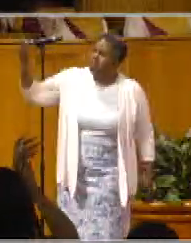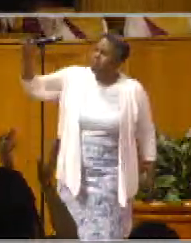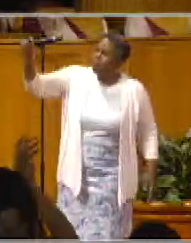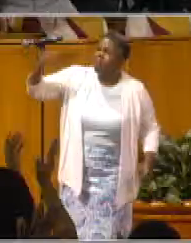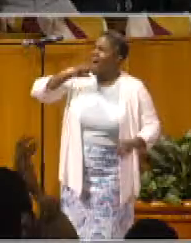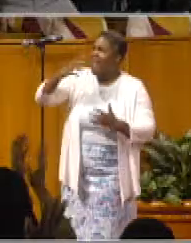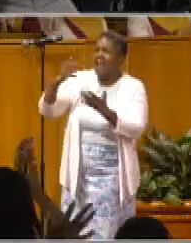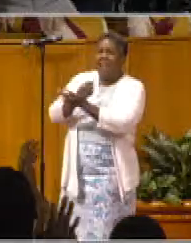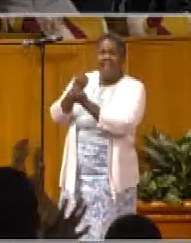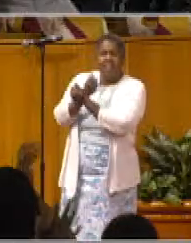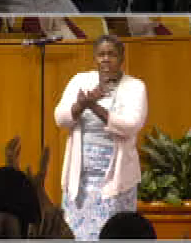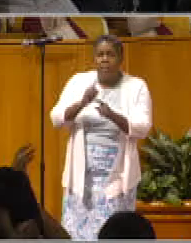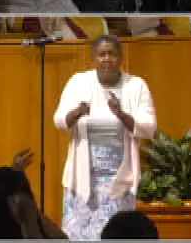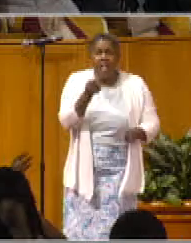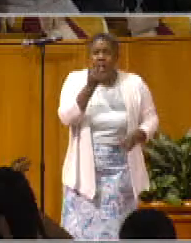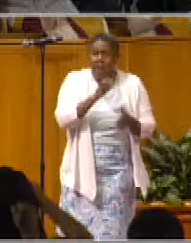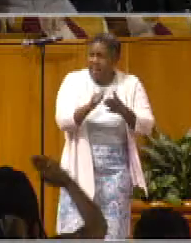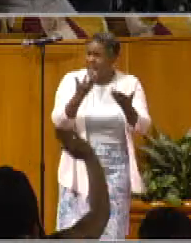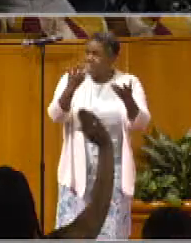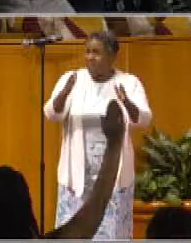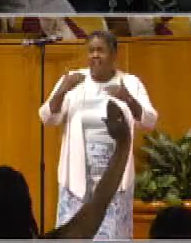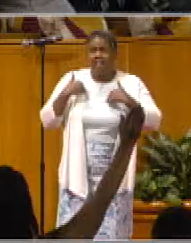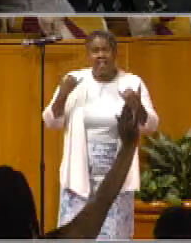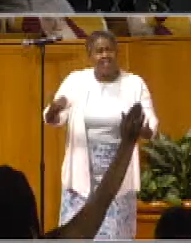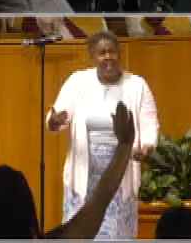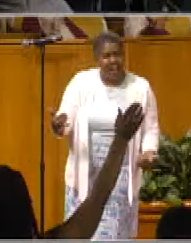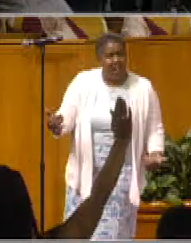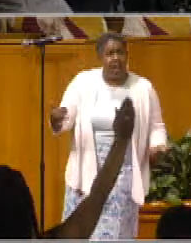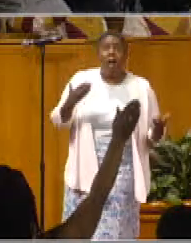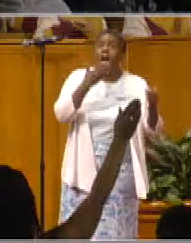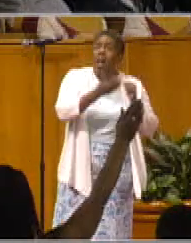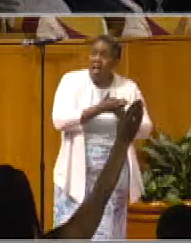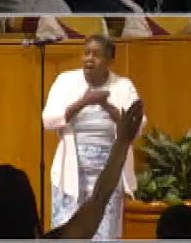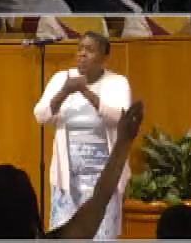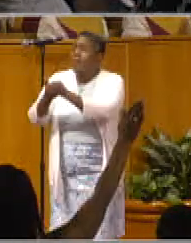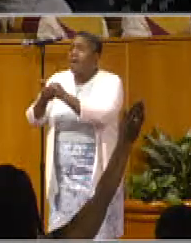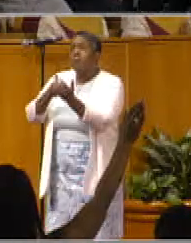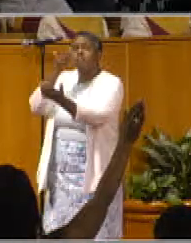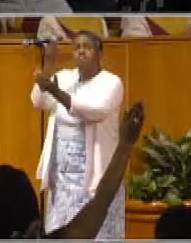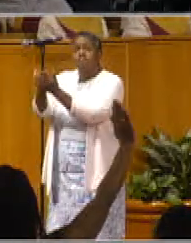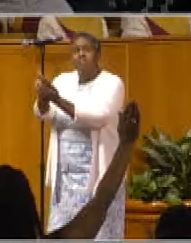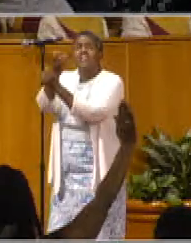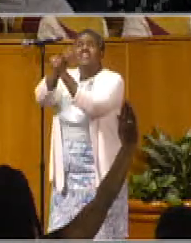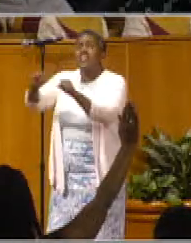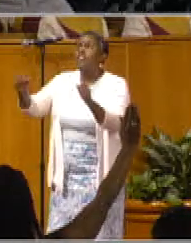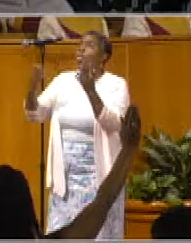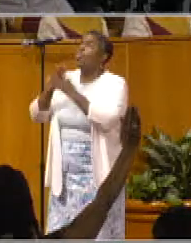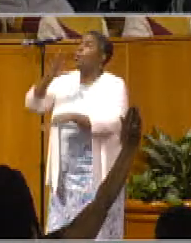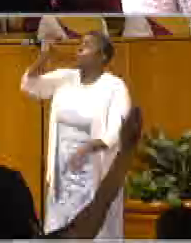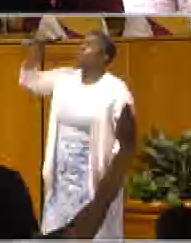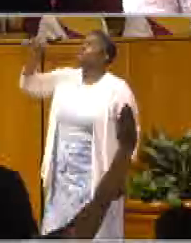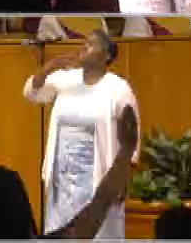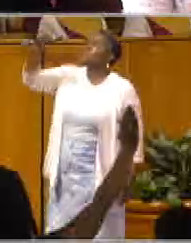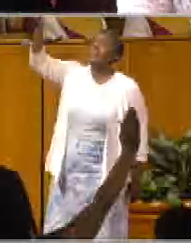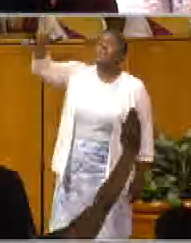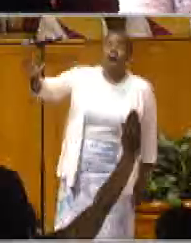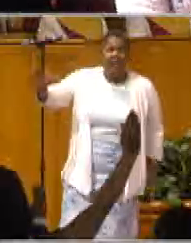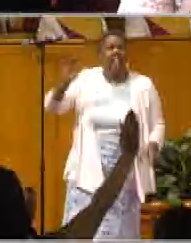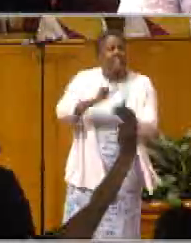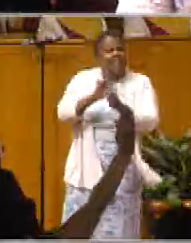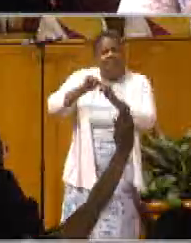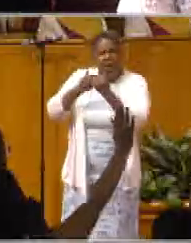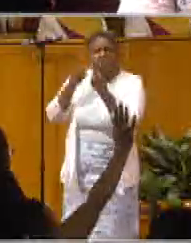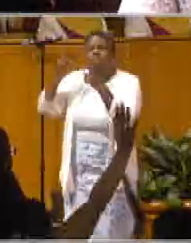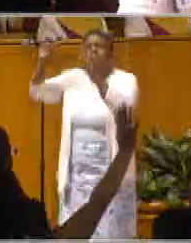it all, but the little bit that I had carried me through, and I made it by the grace of God.